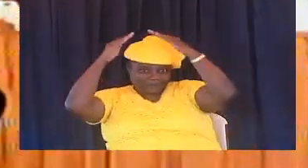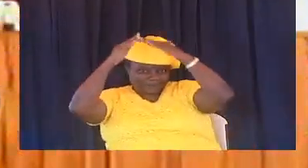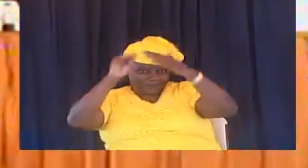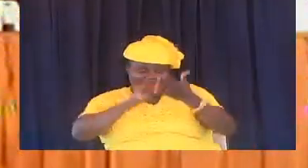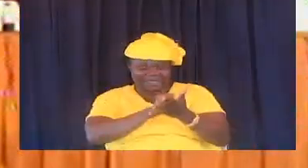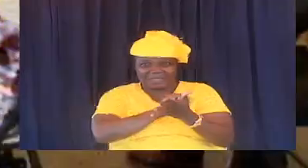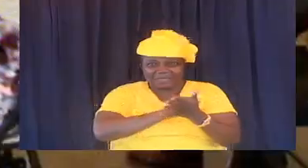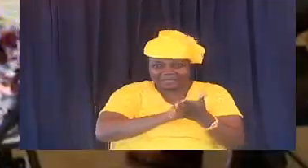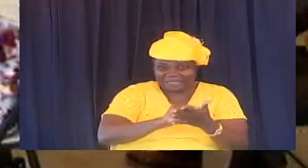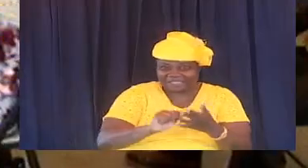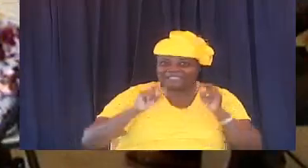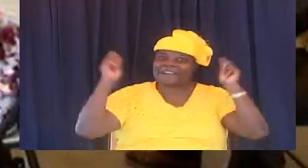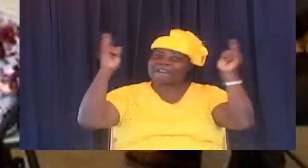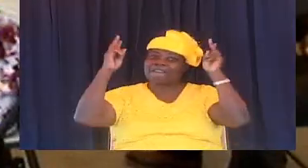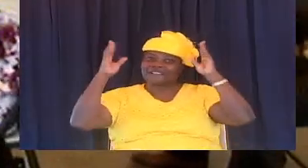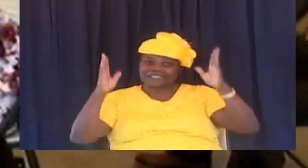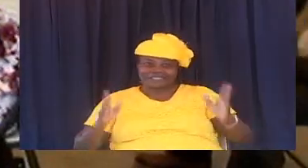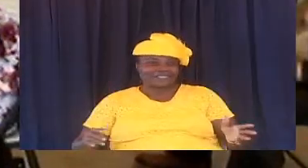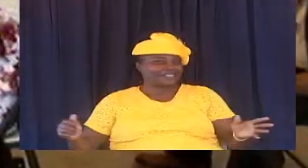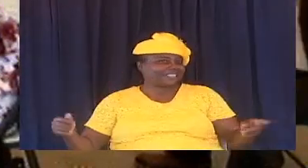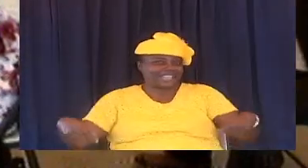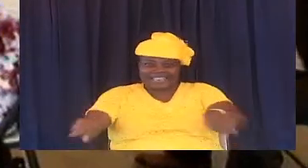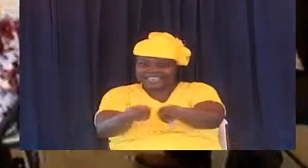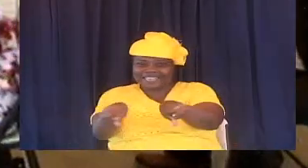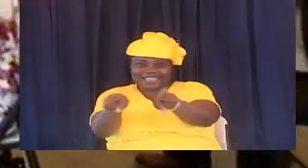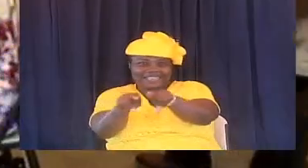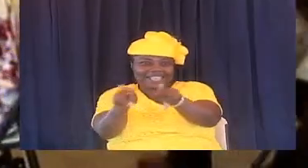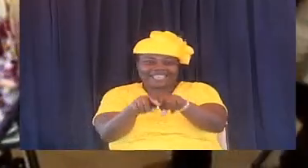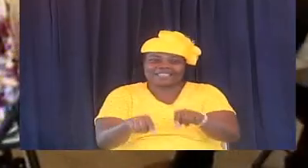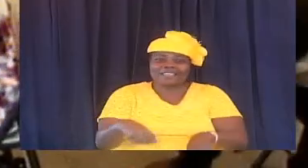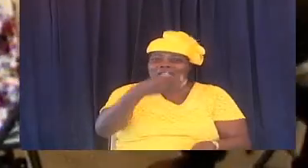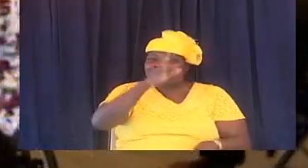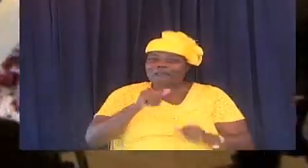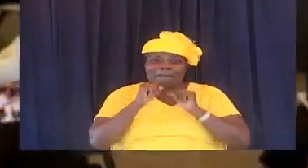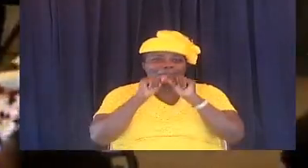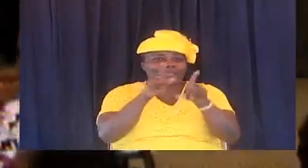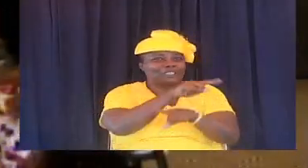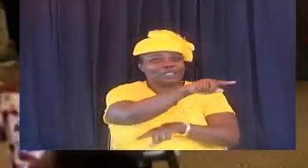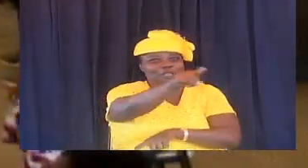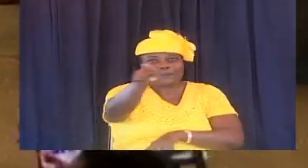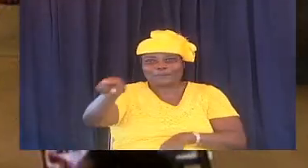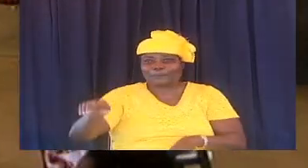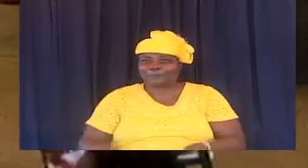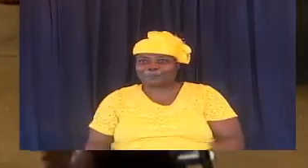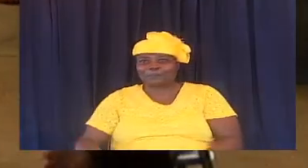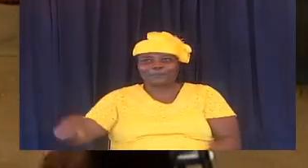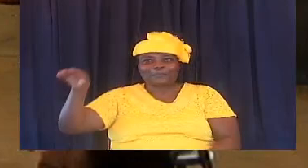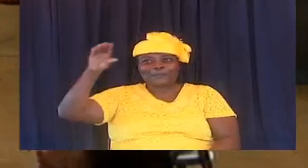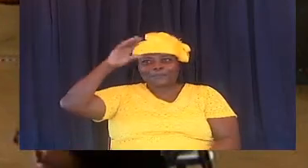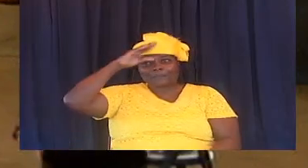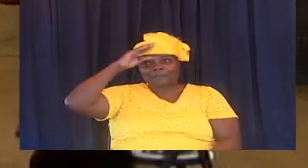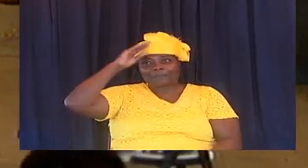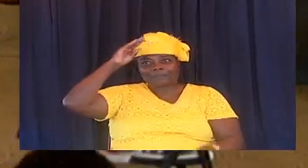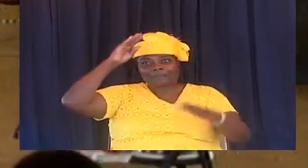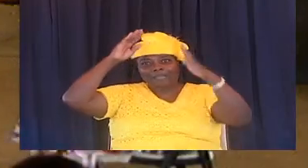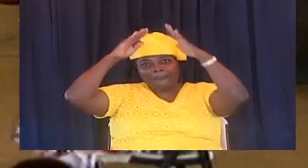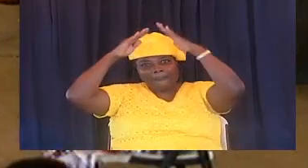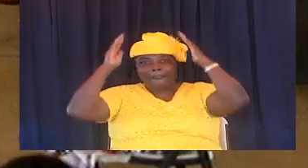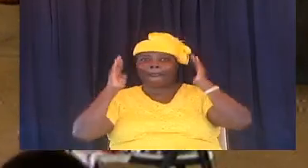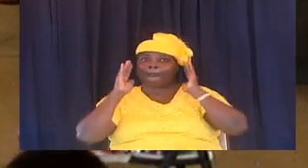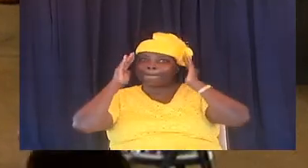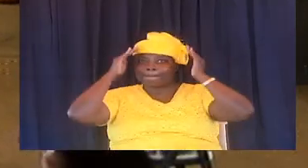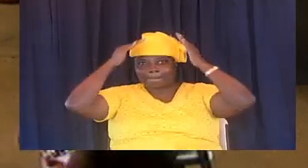and visitors online in our midst. God bless you. Praise God. Bishop Daly, please come and greet